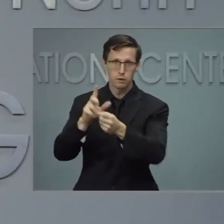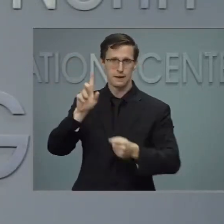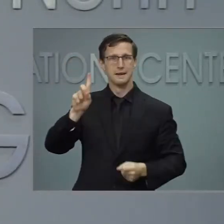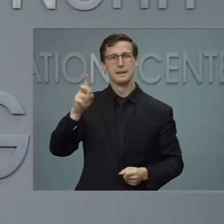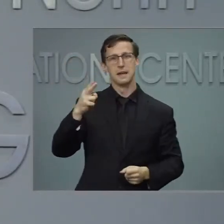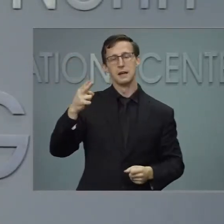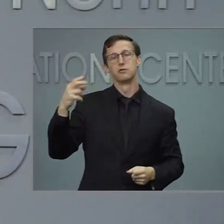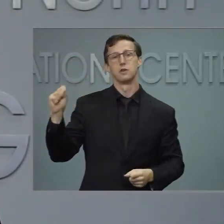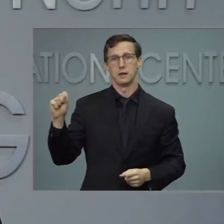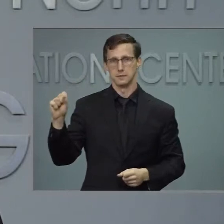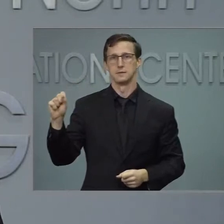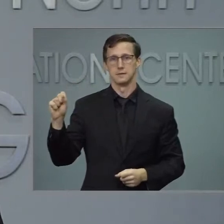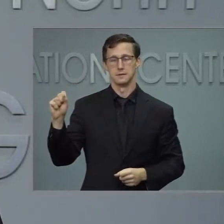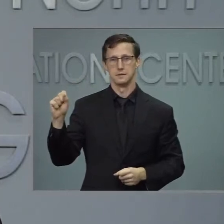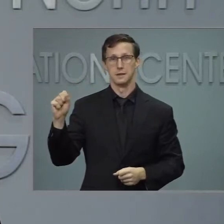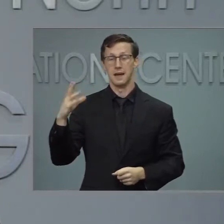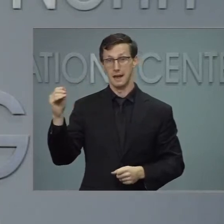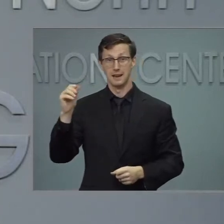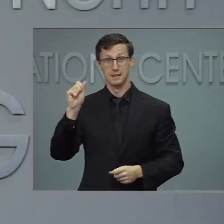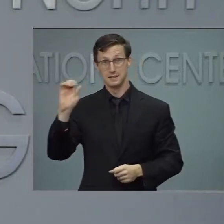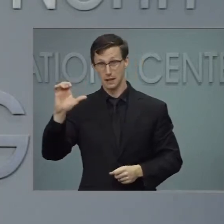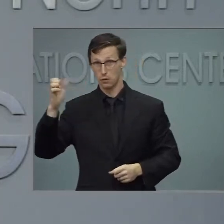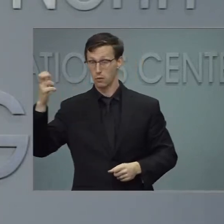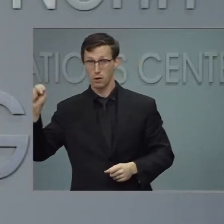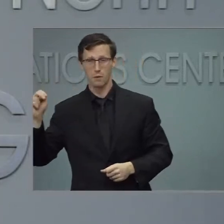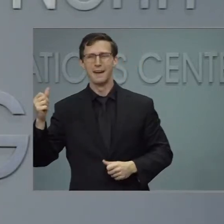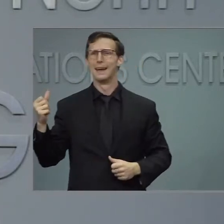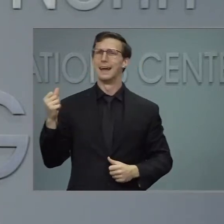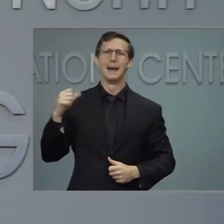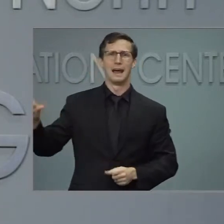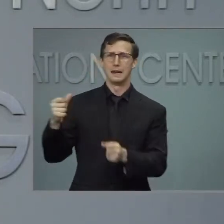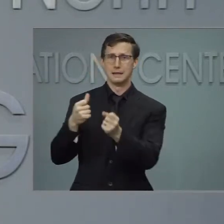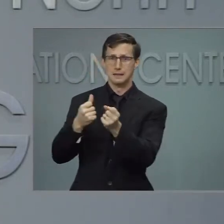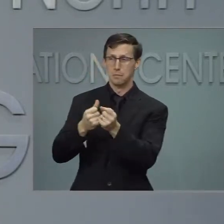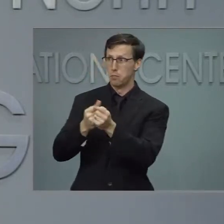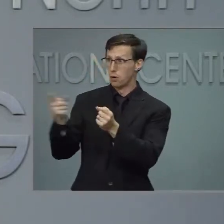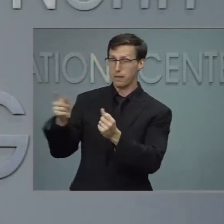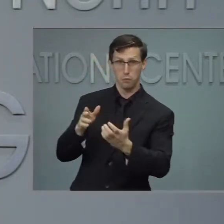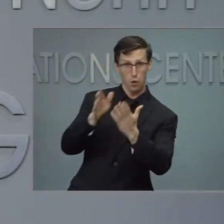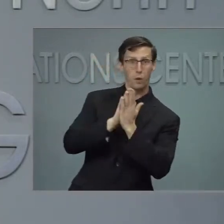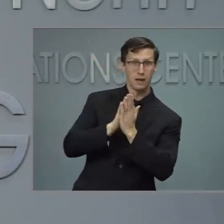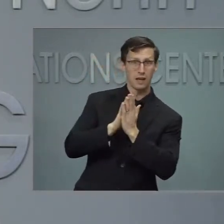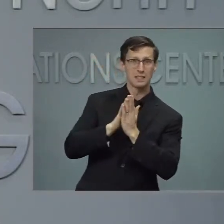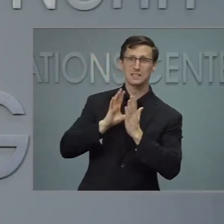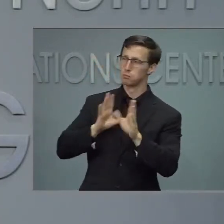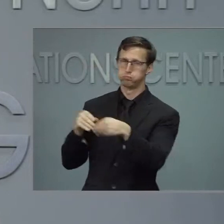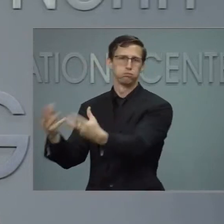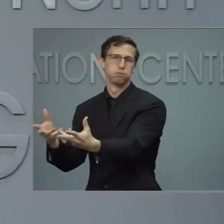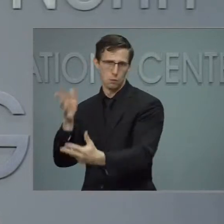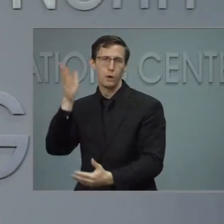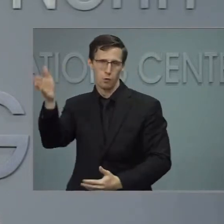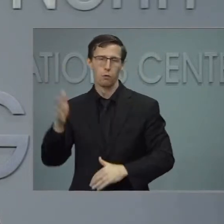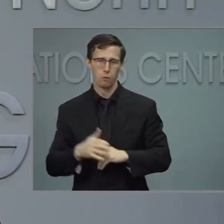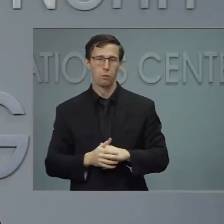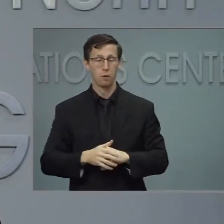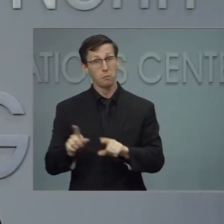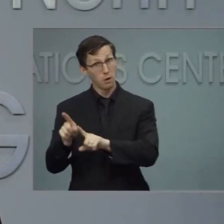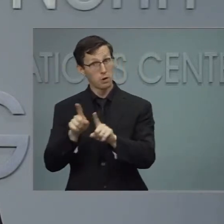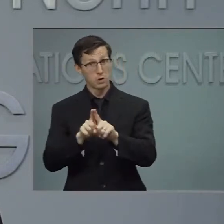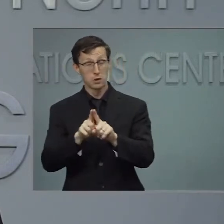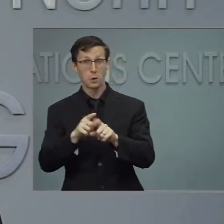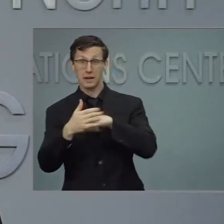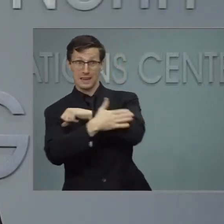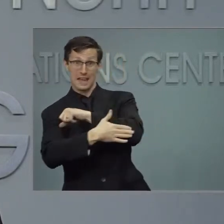Human Services and Secretary Cohen with any support that's requested. And we also want to be supporting our